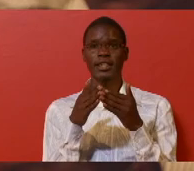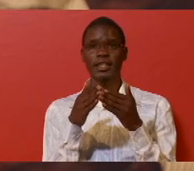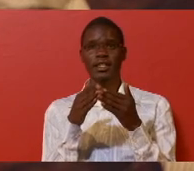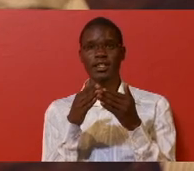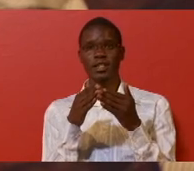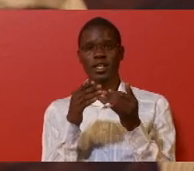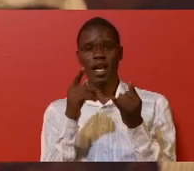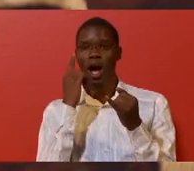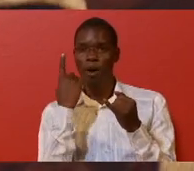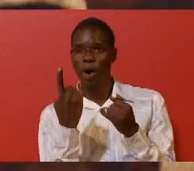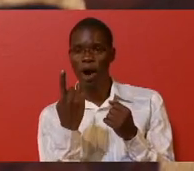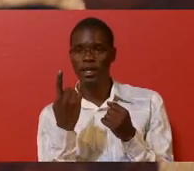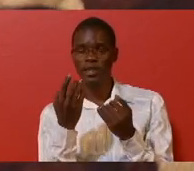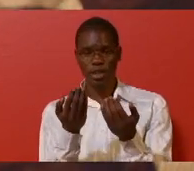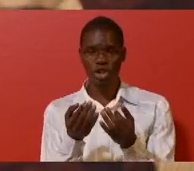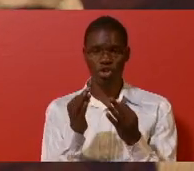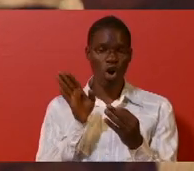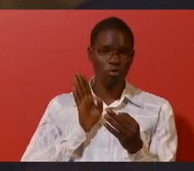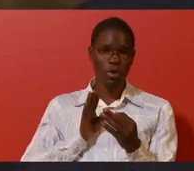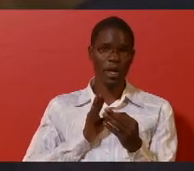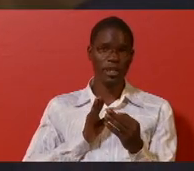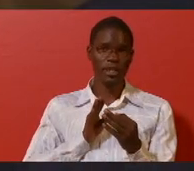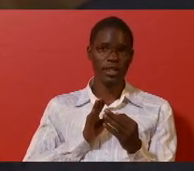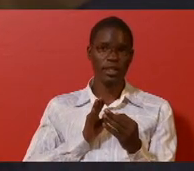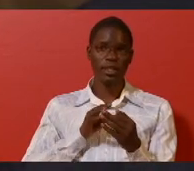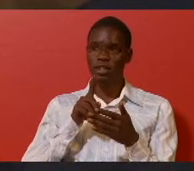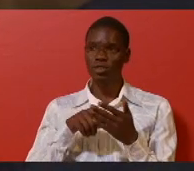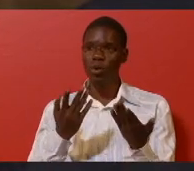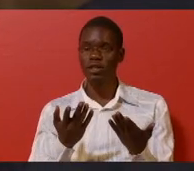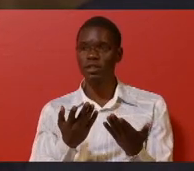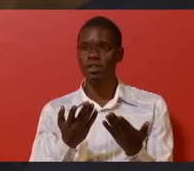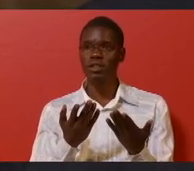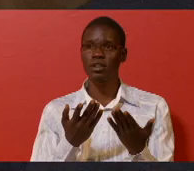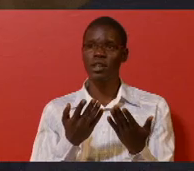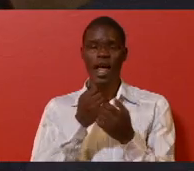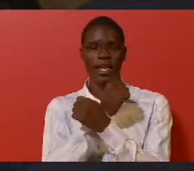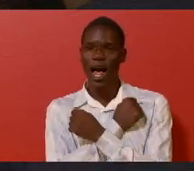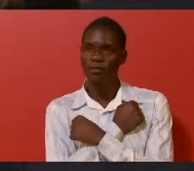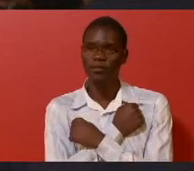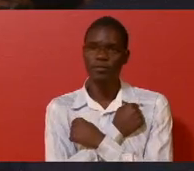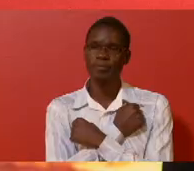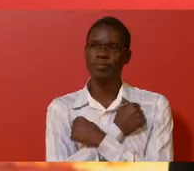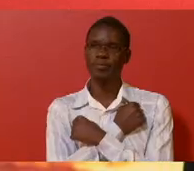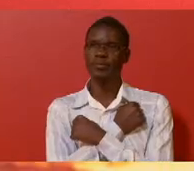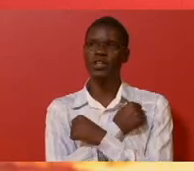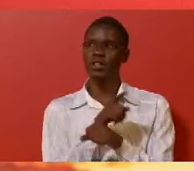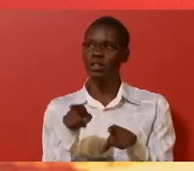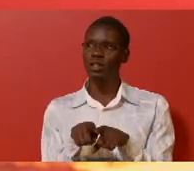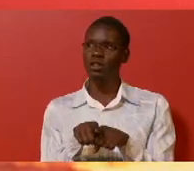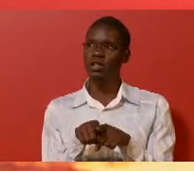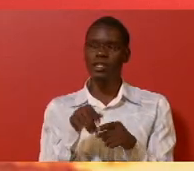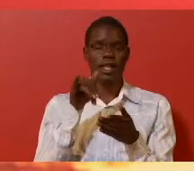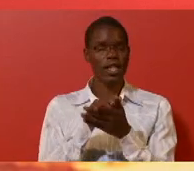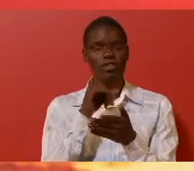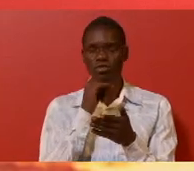women? Okay, you said it, love. The experts call it affection. And affection is not